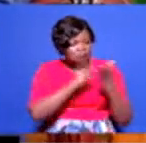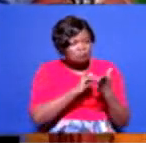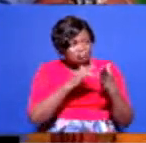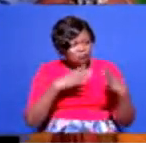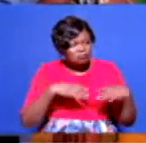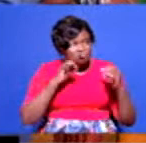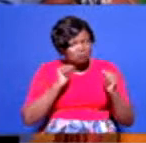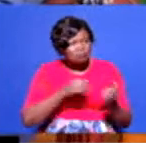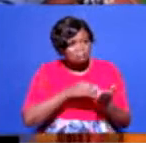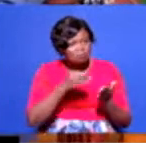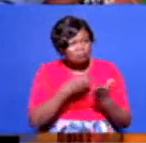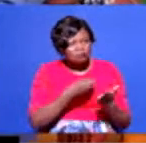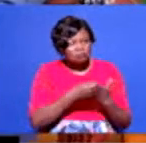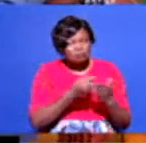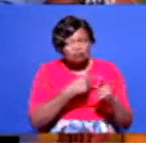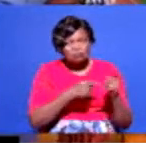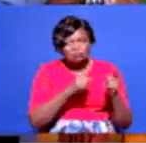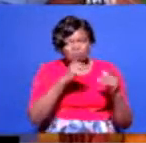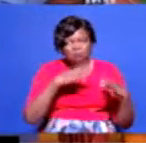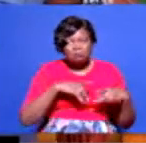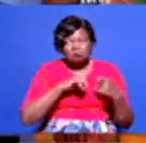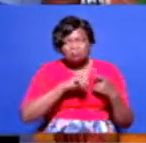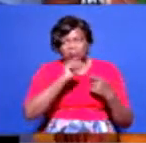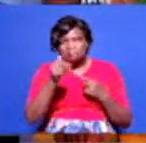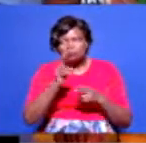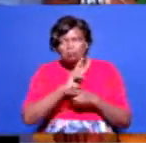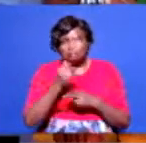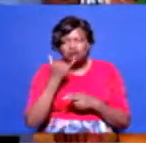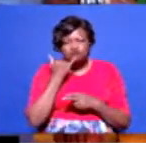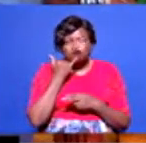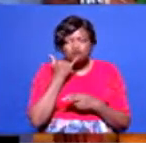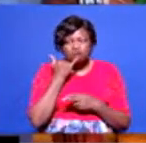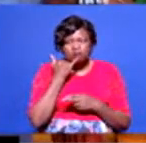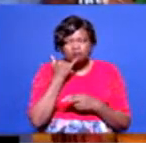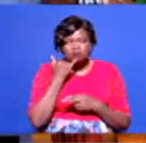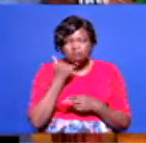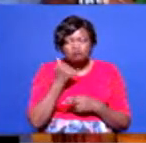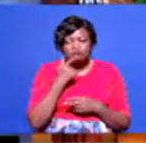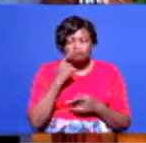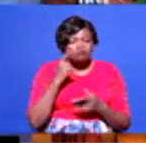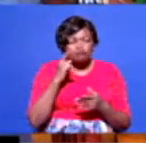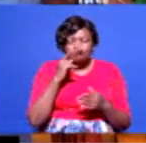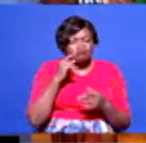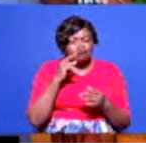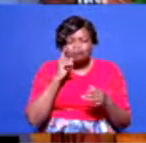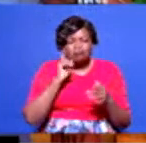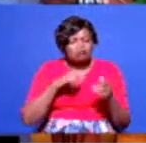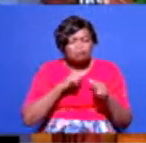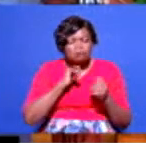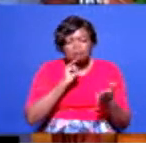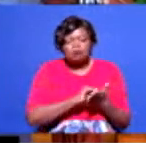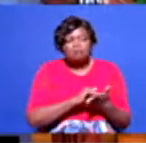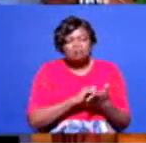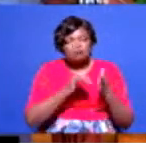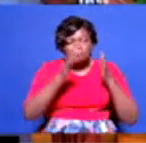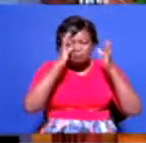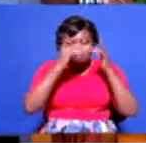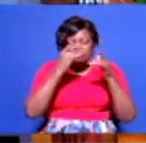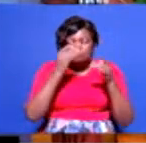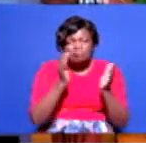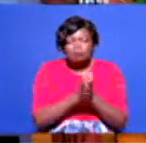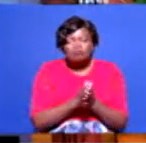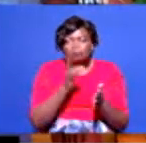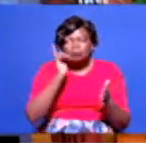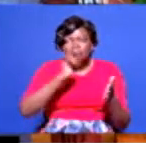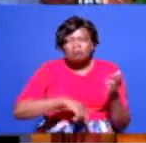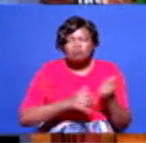money from one person to the other using their mobile phone. Tell us more about that innovation and what